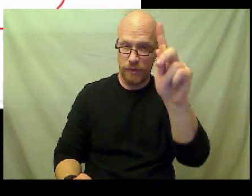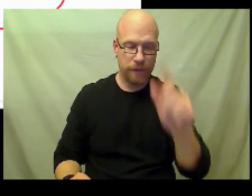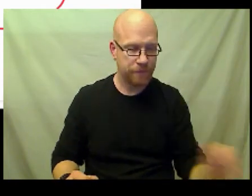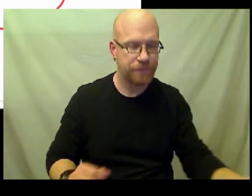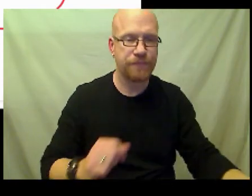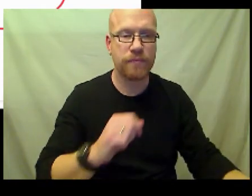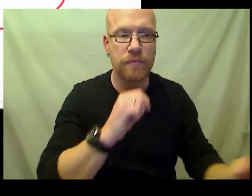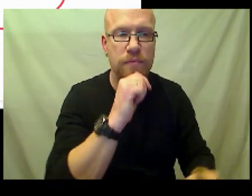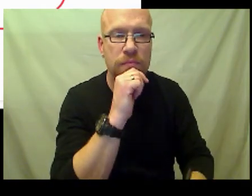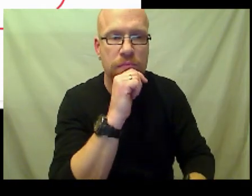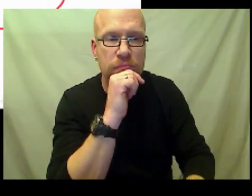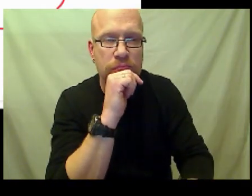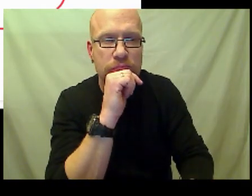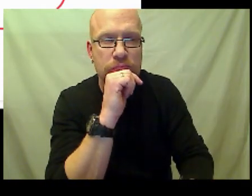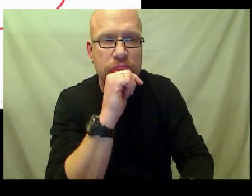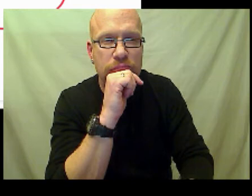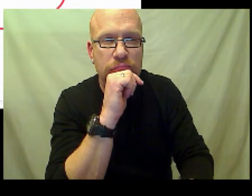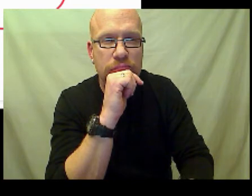Keep that in mind.